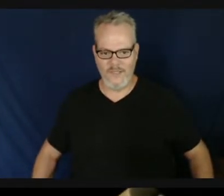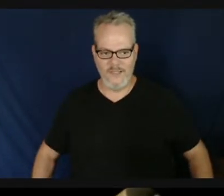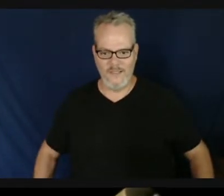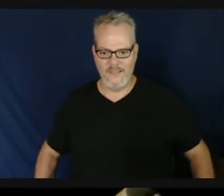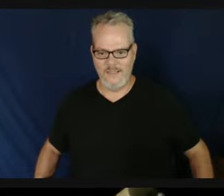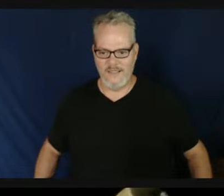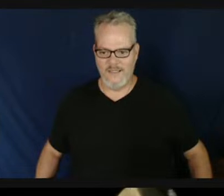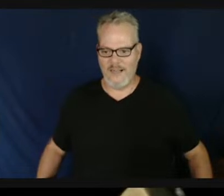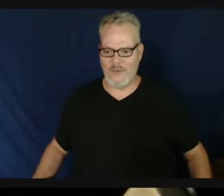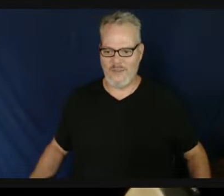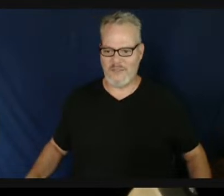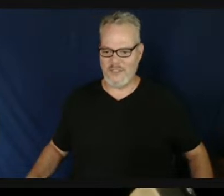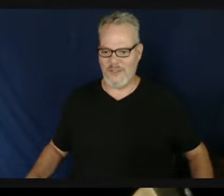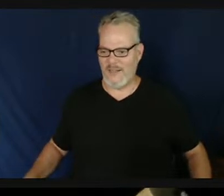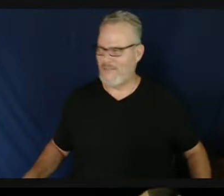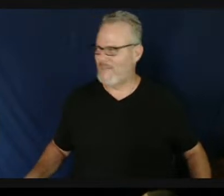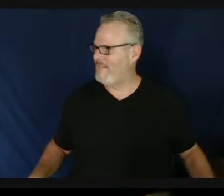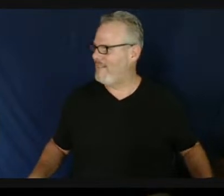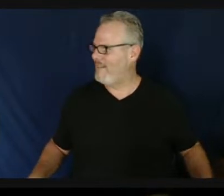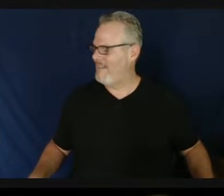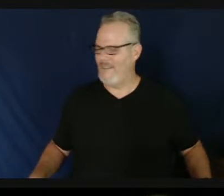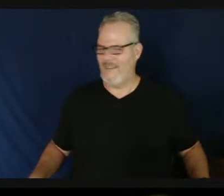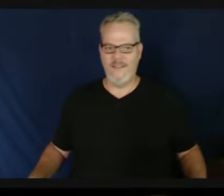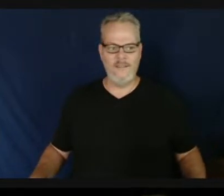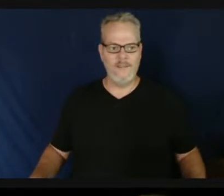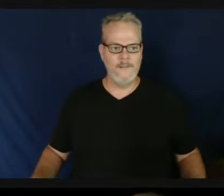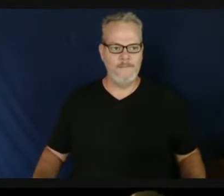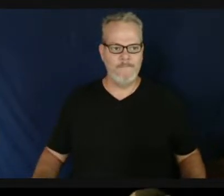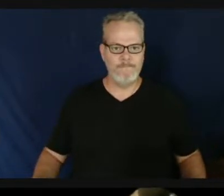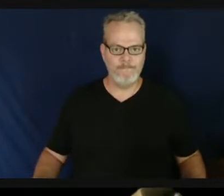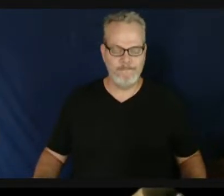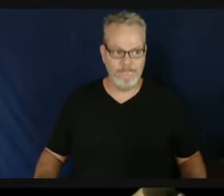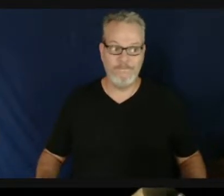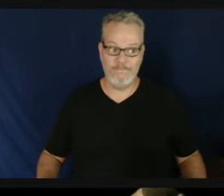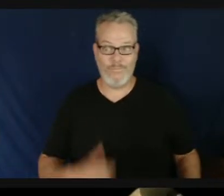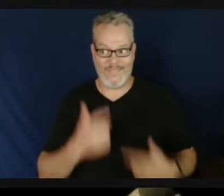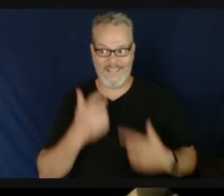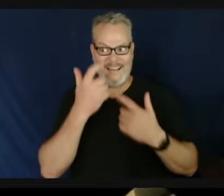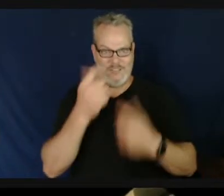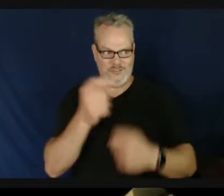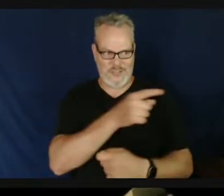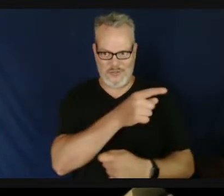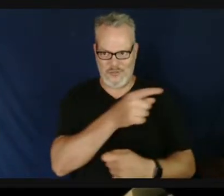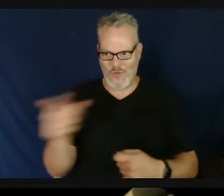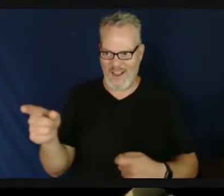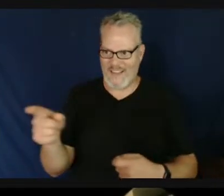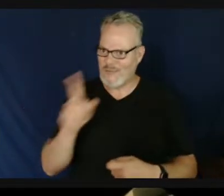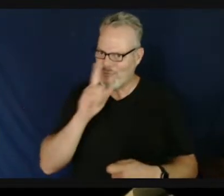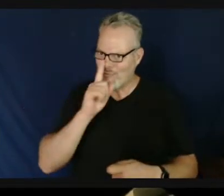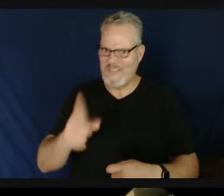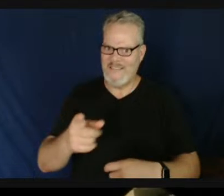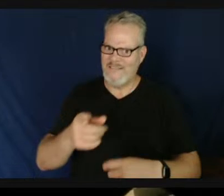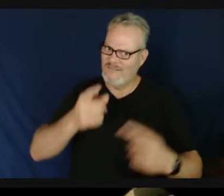Welcome back, Phil. All right. Yeah, interesting. You guys are giving the county a hard time here, huh?